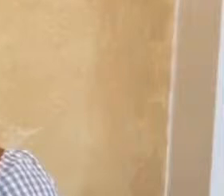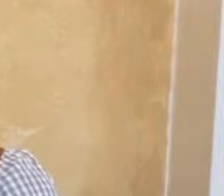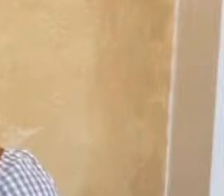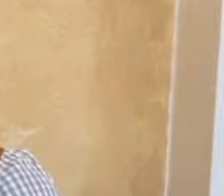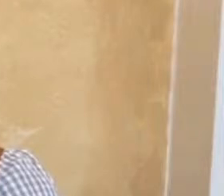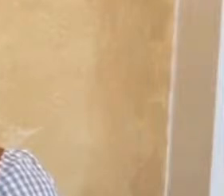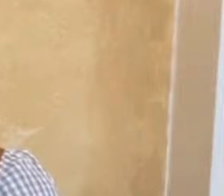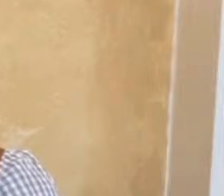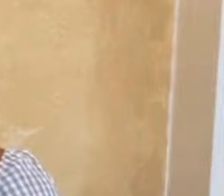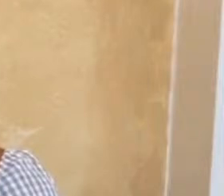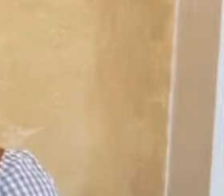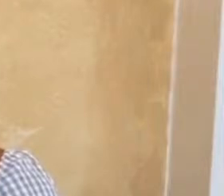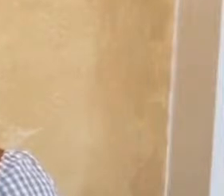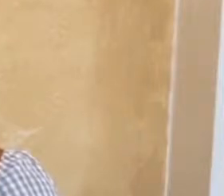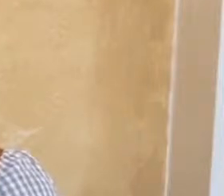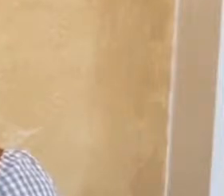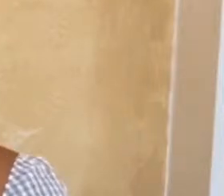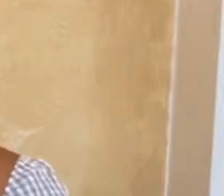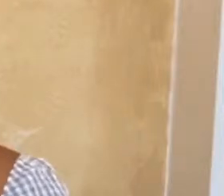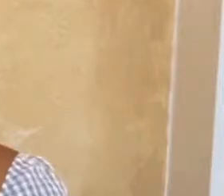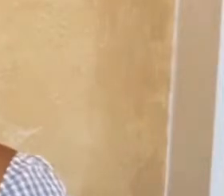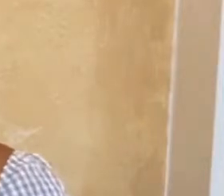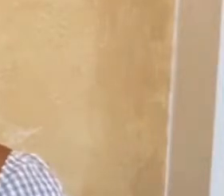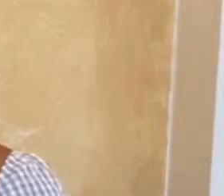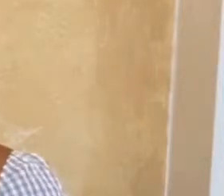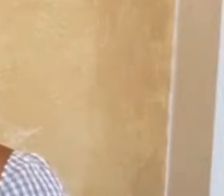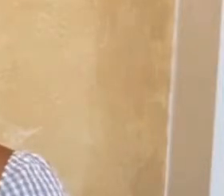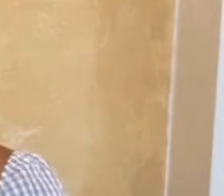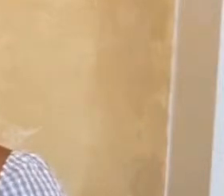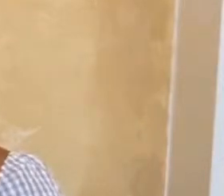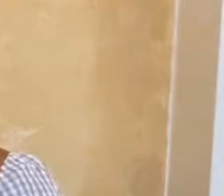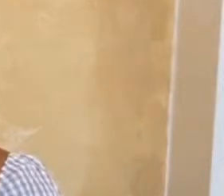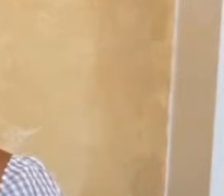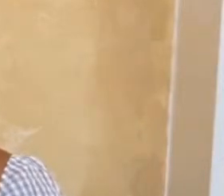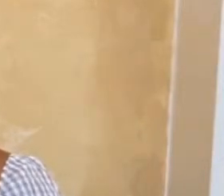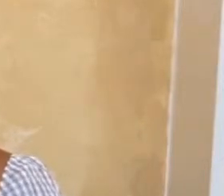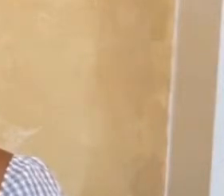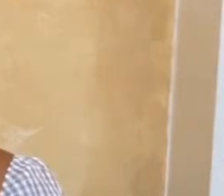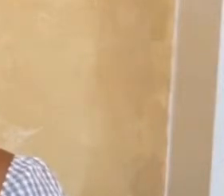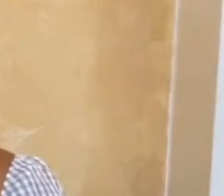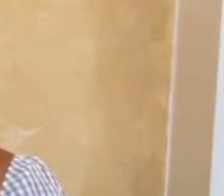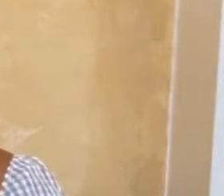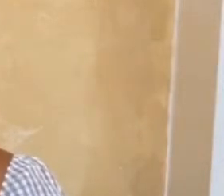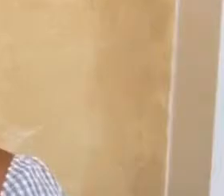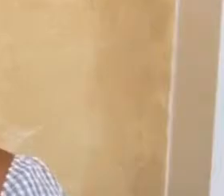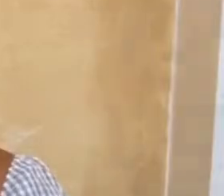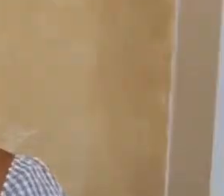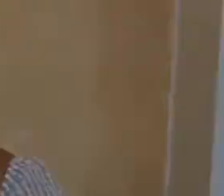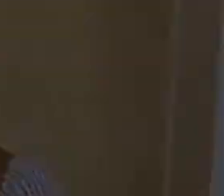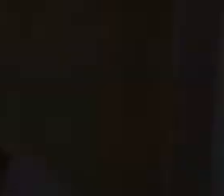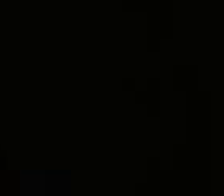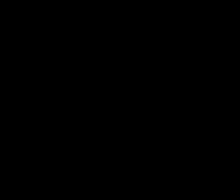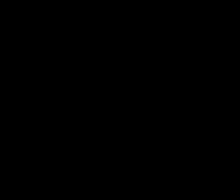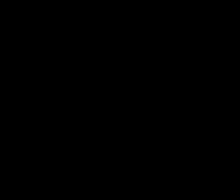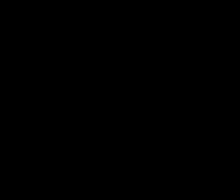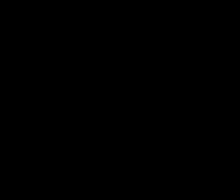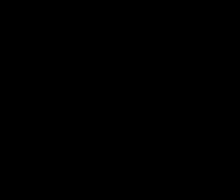but it's better knowing now what I know. Yeah, I think that's...